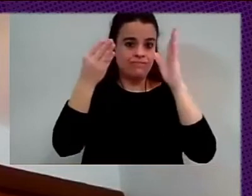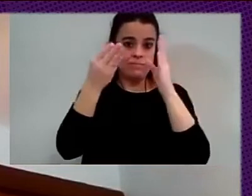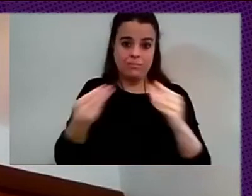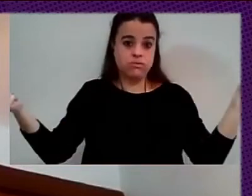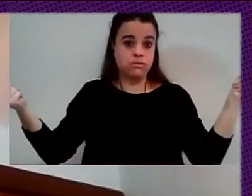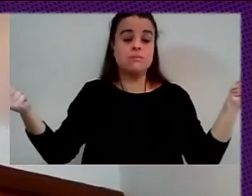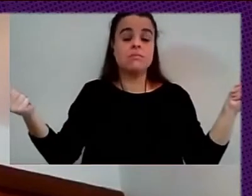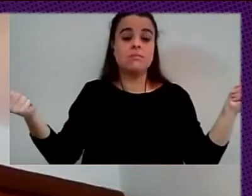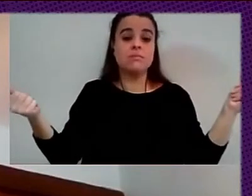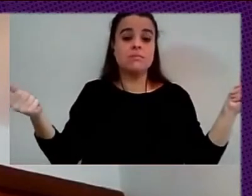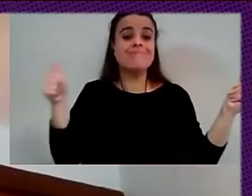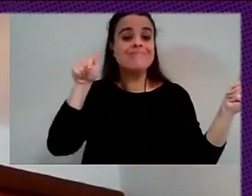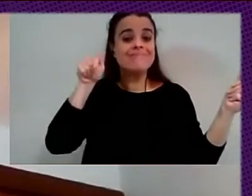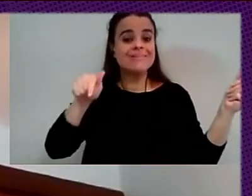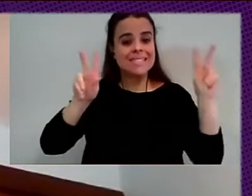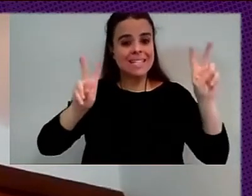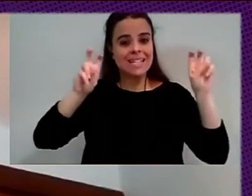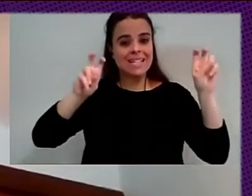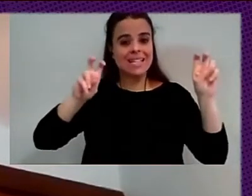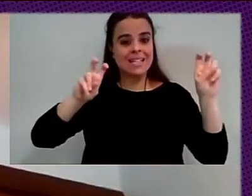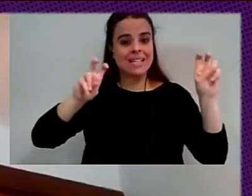down to something like 15,000 penguins.